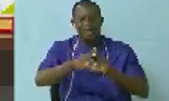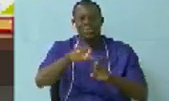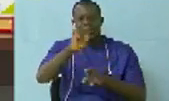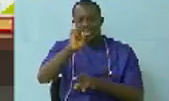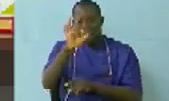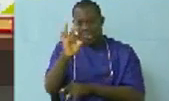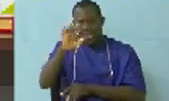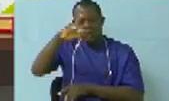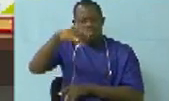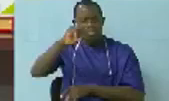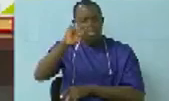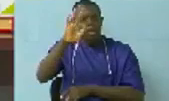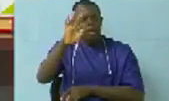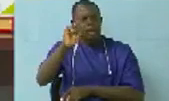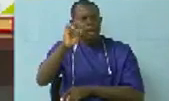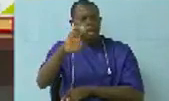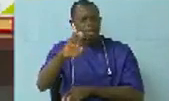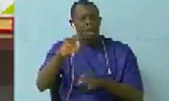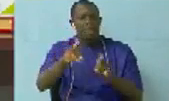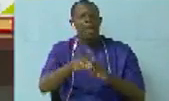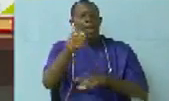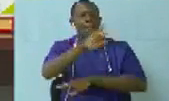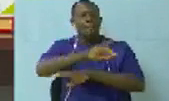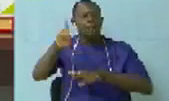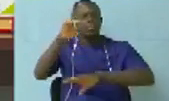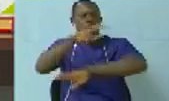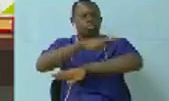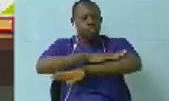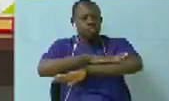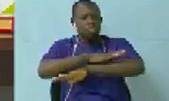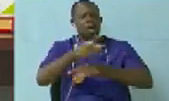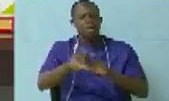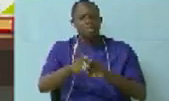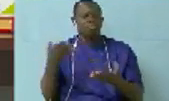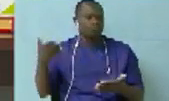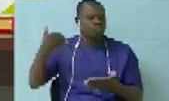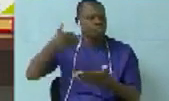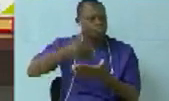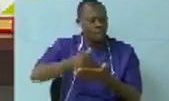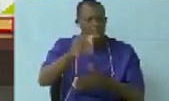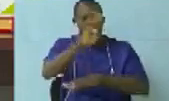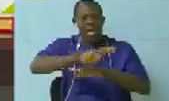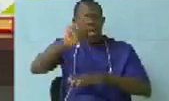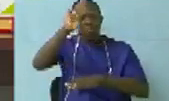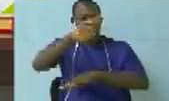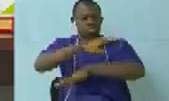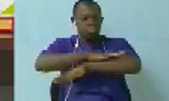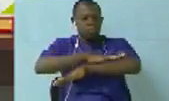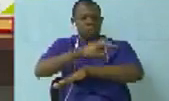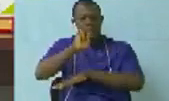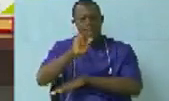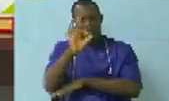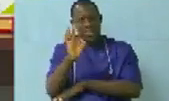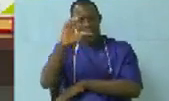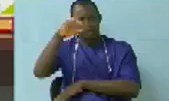Primary Then to St. Peter's High School. St. Peter's High